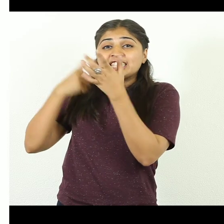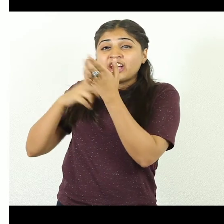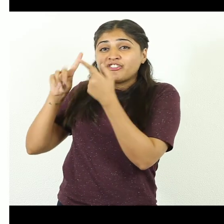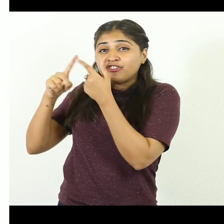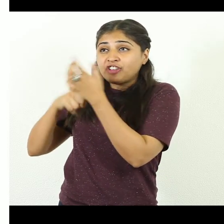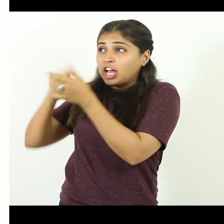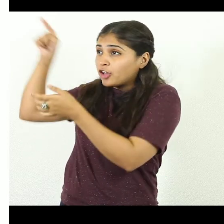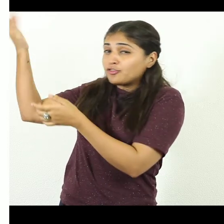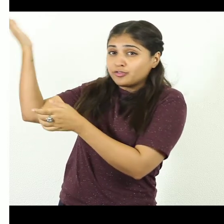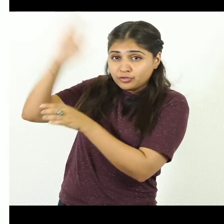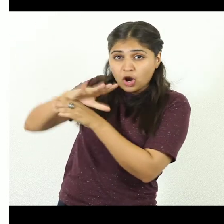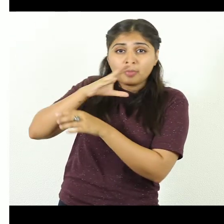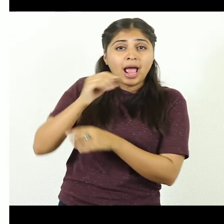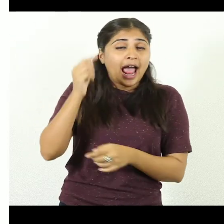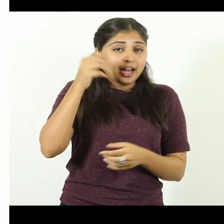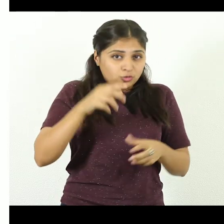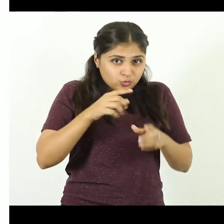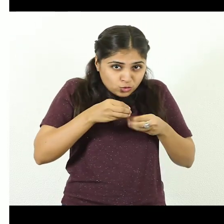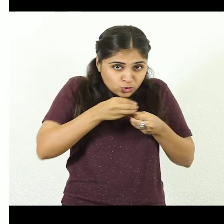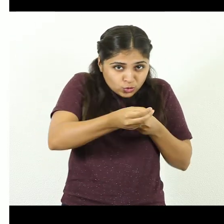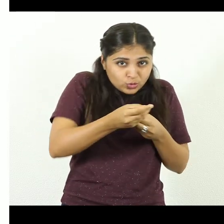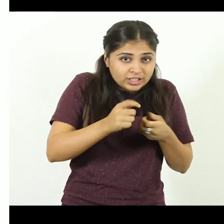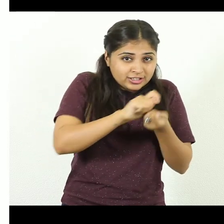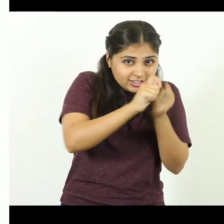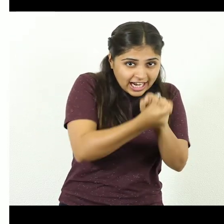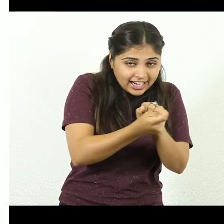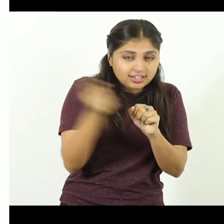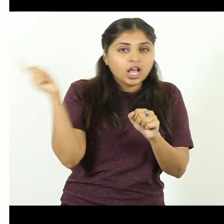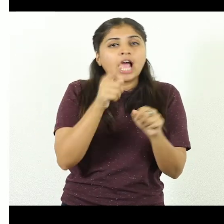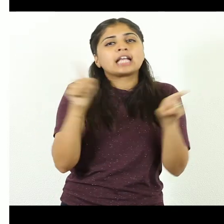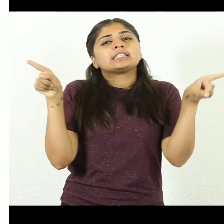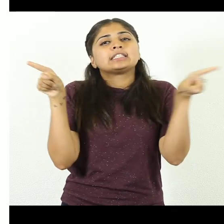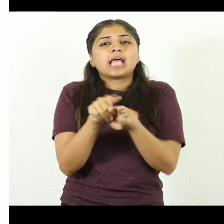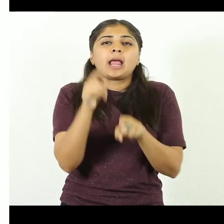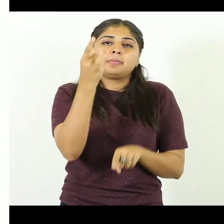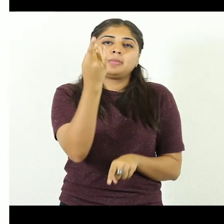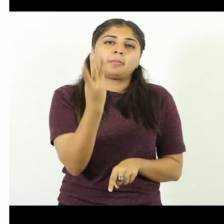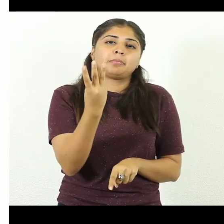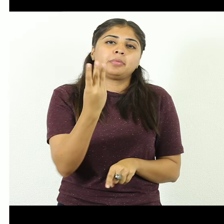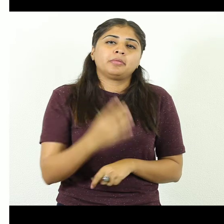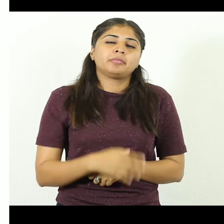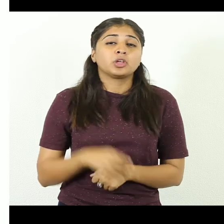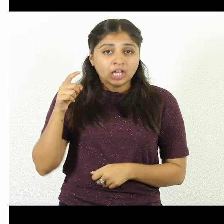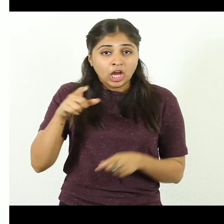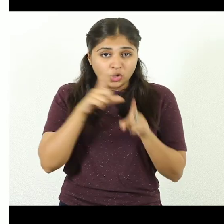source server and the target server must have different serial numbers.